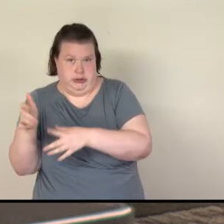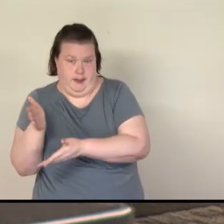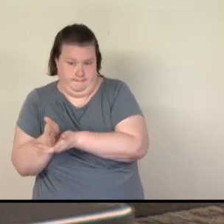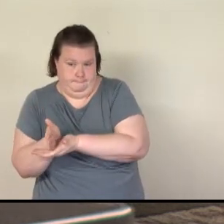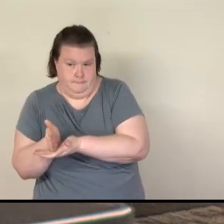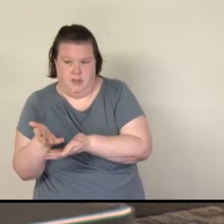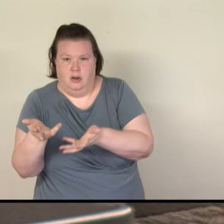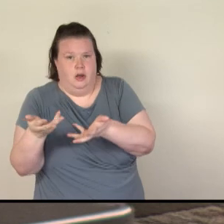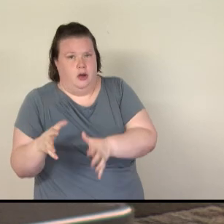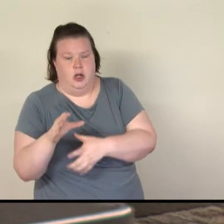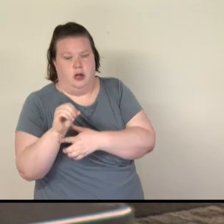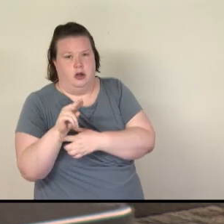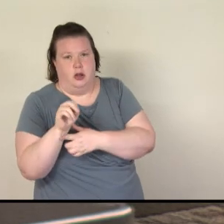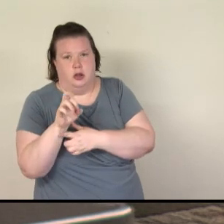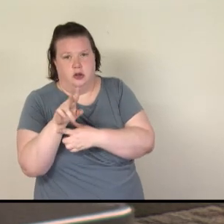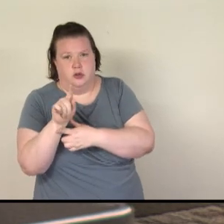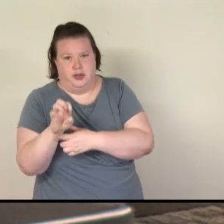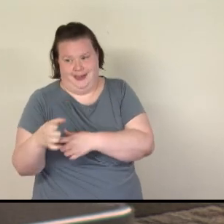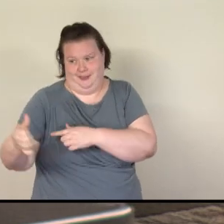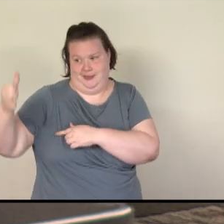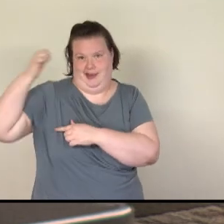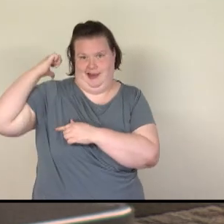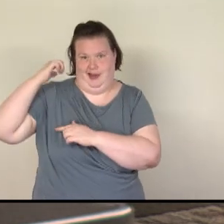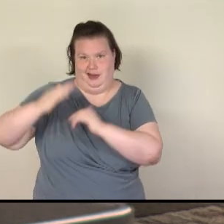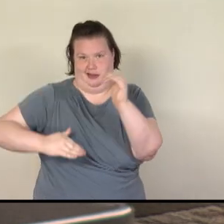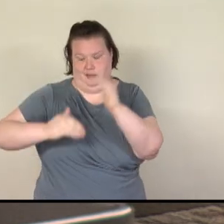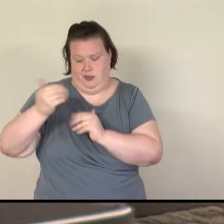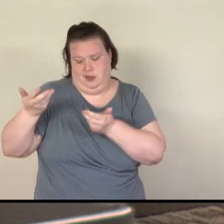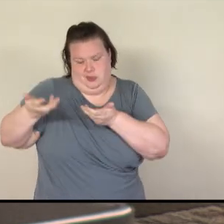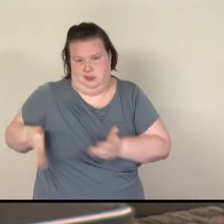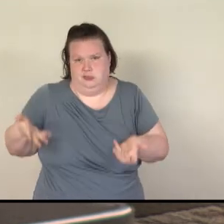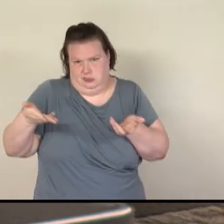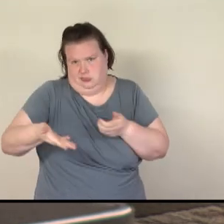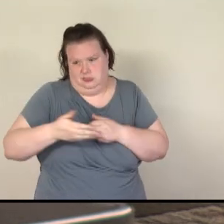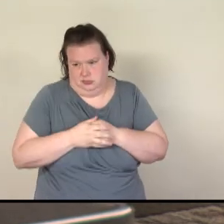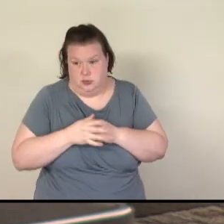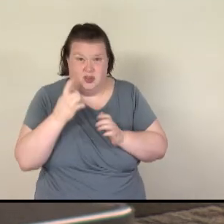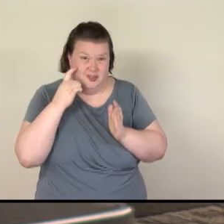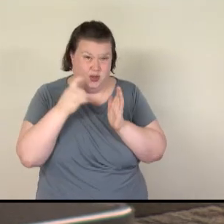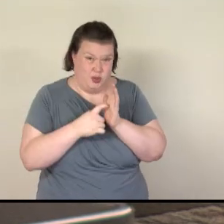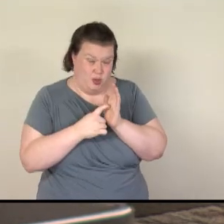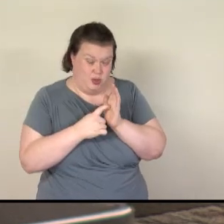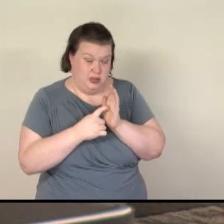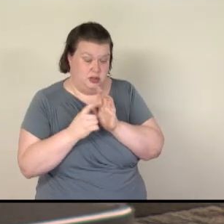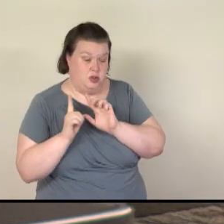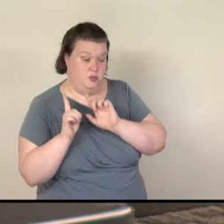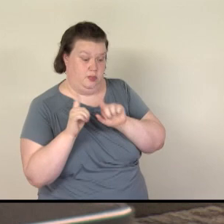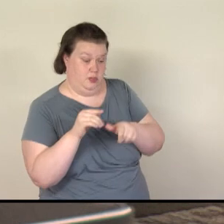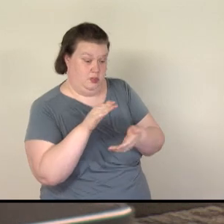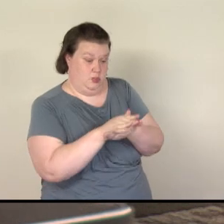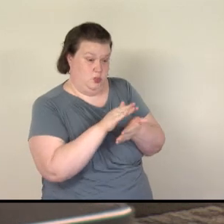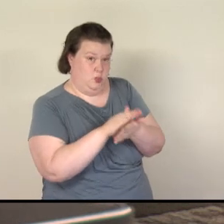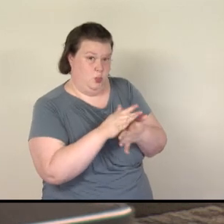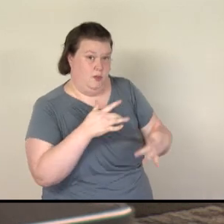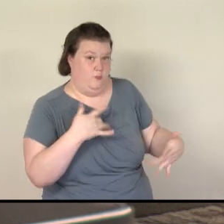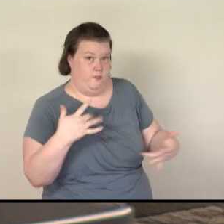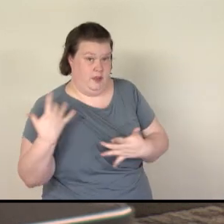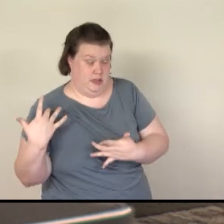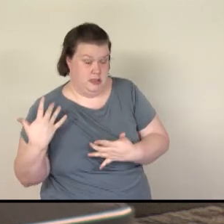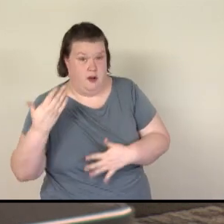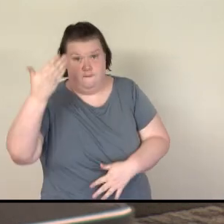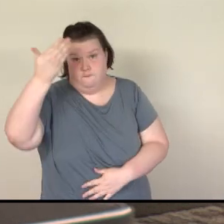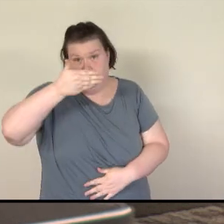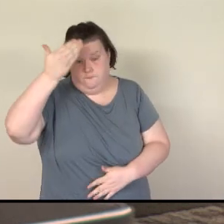had the concrete all the way behind the building. So as you've noticed, if you've been out to the school for the various events, the front parking